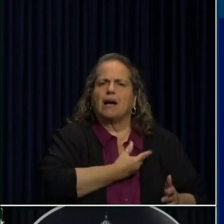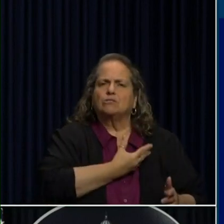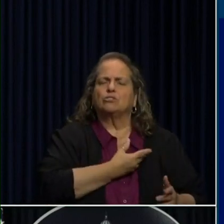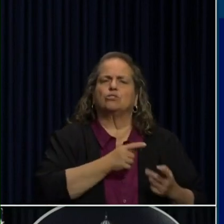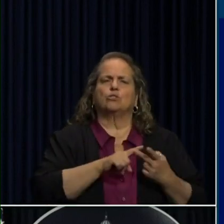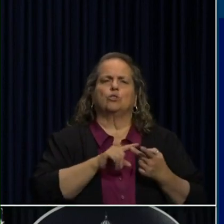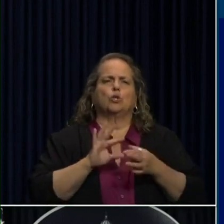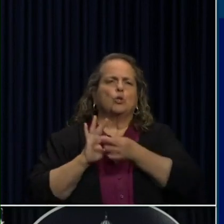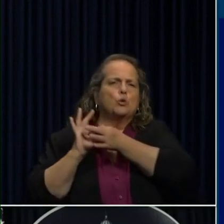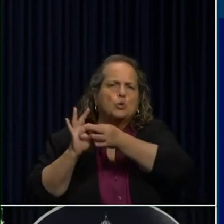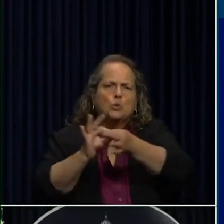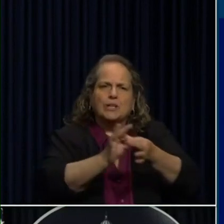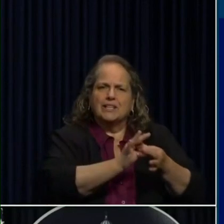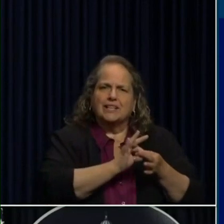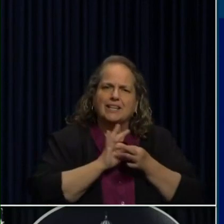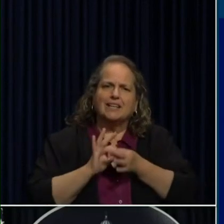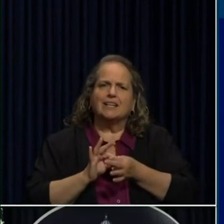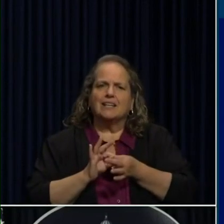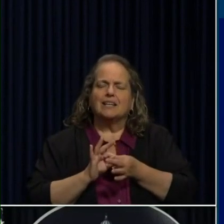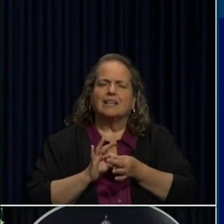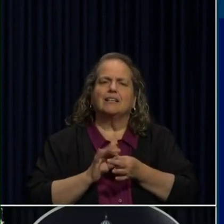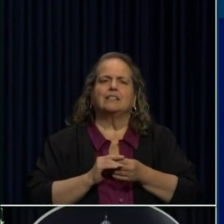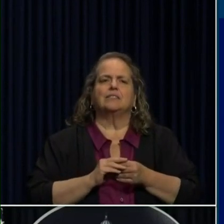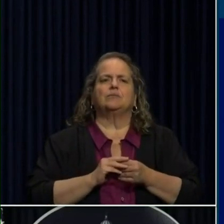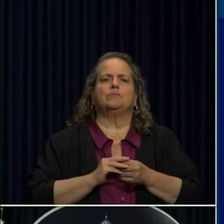unity. And